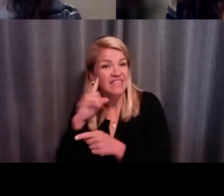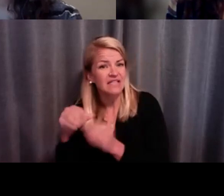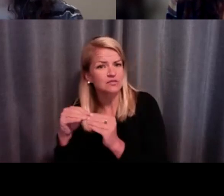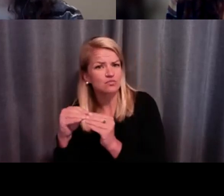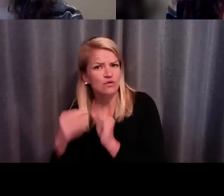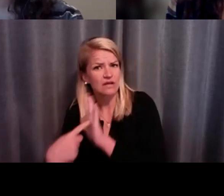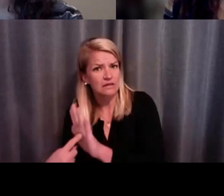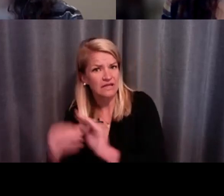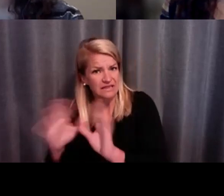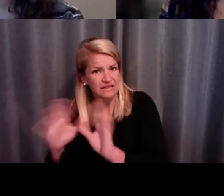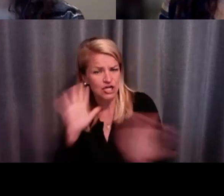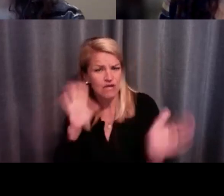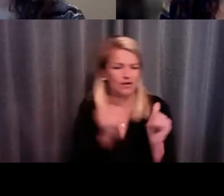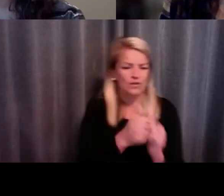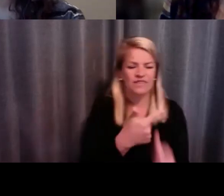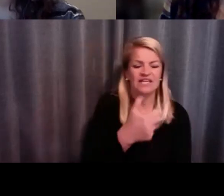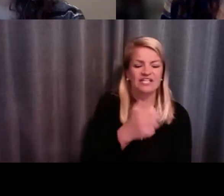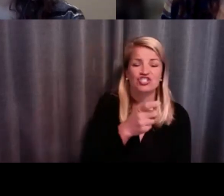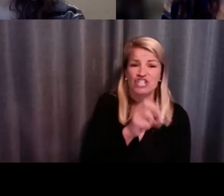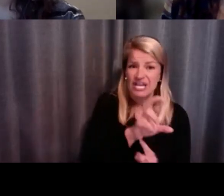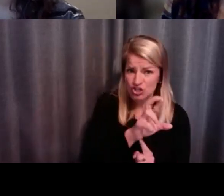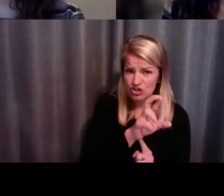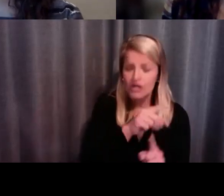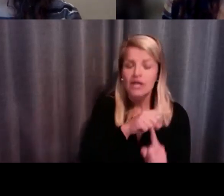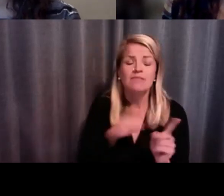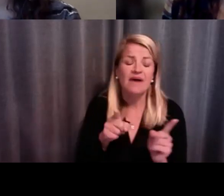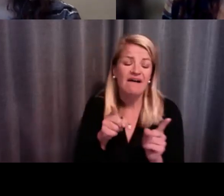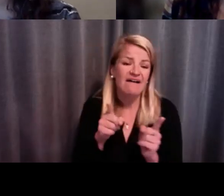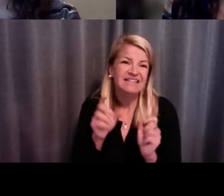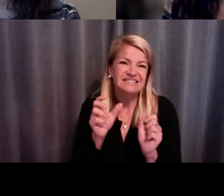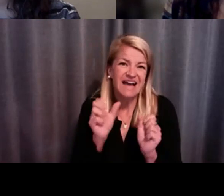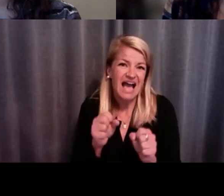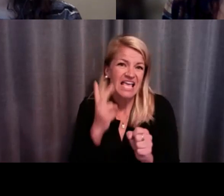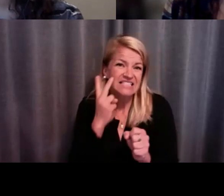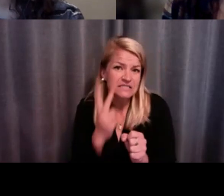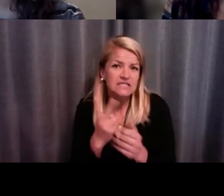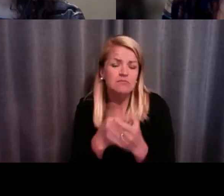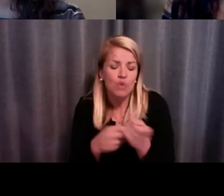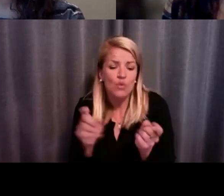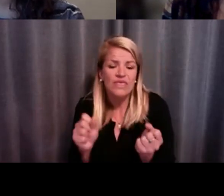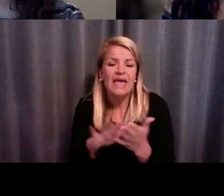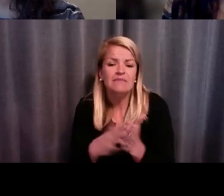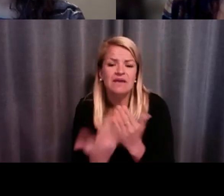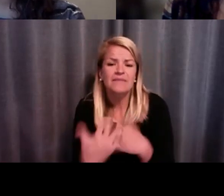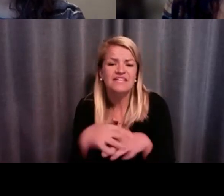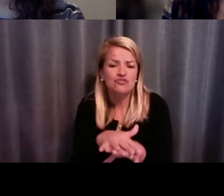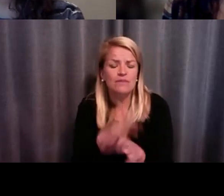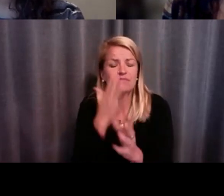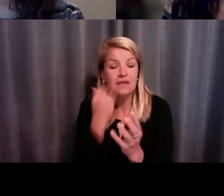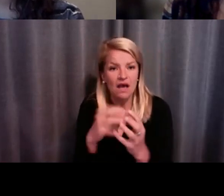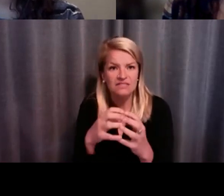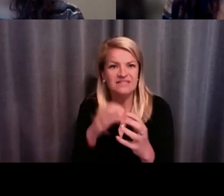see ways in which both can be integrated using the